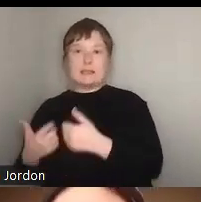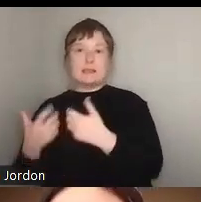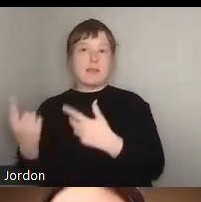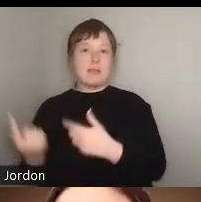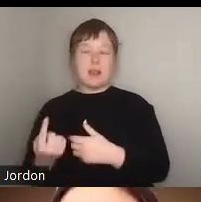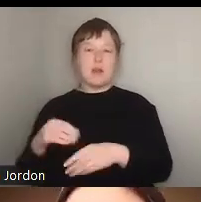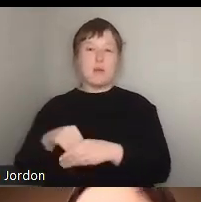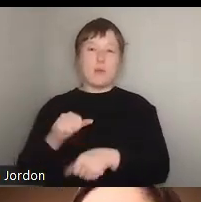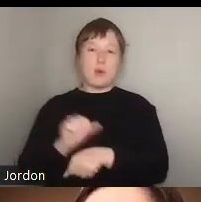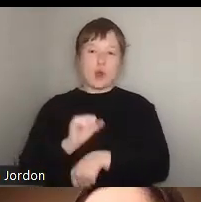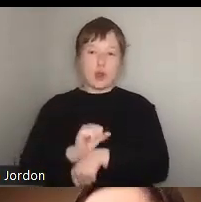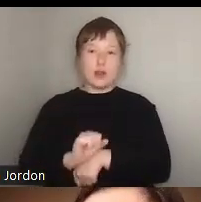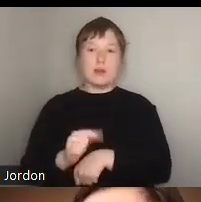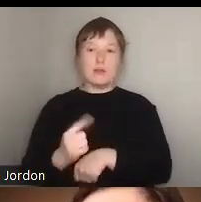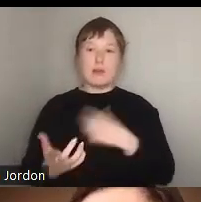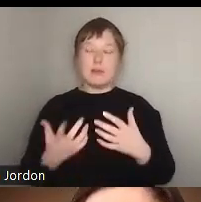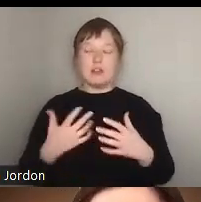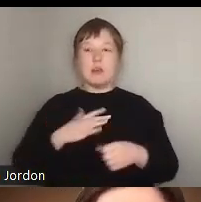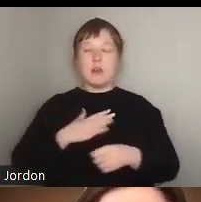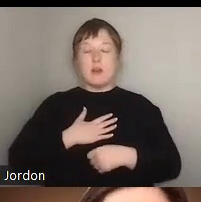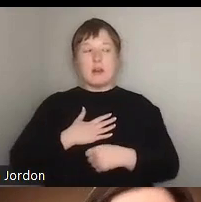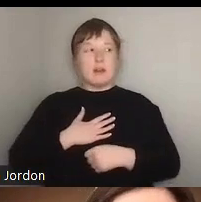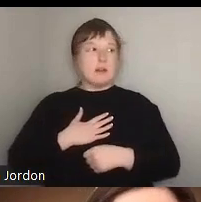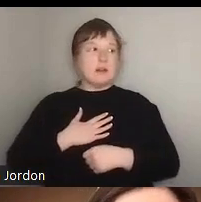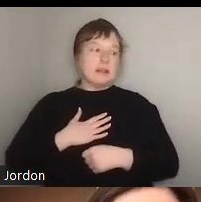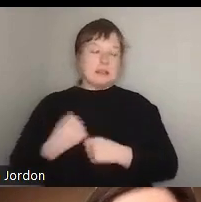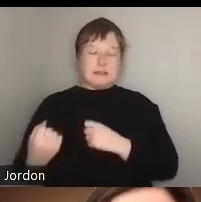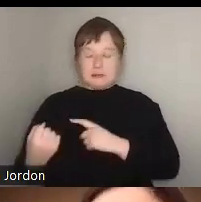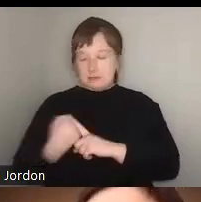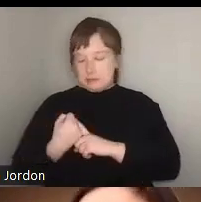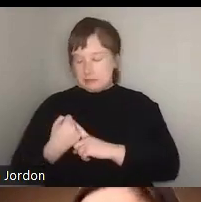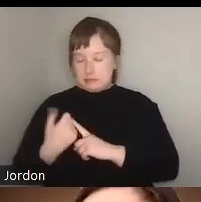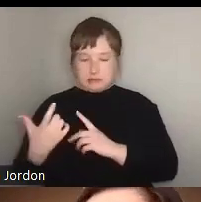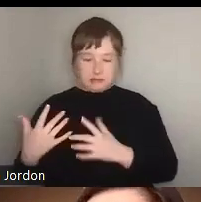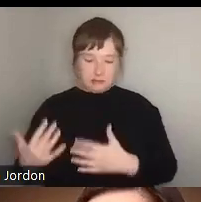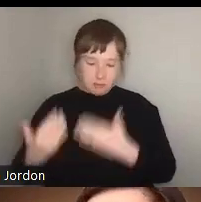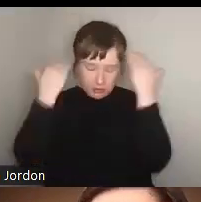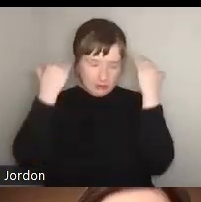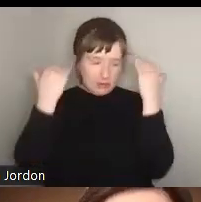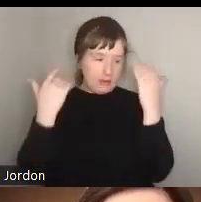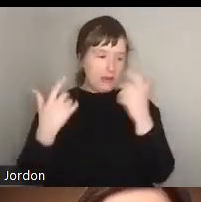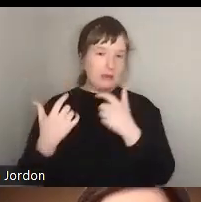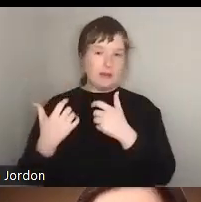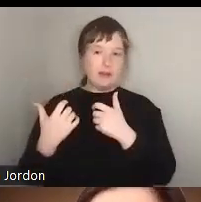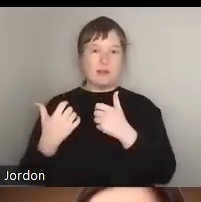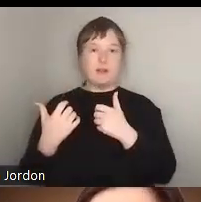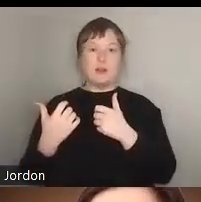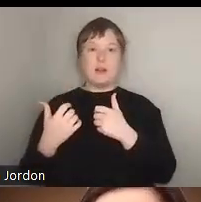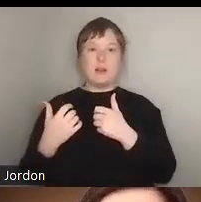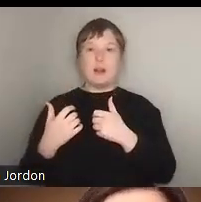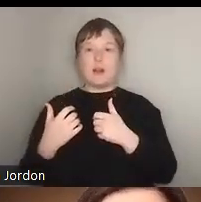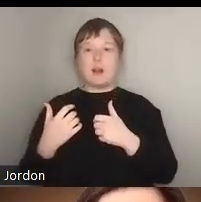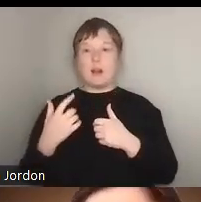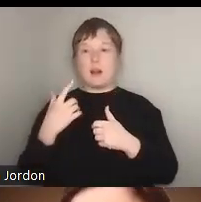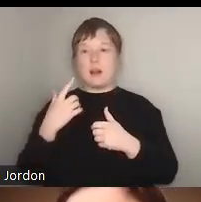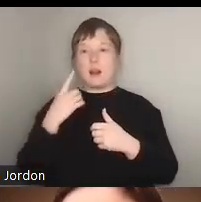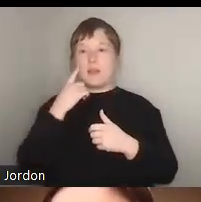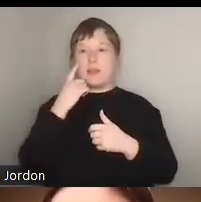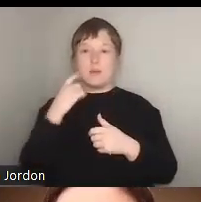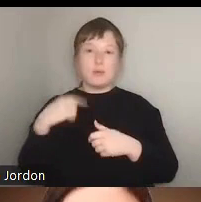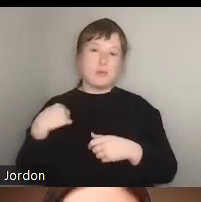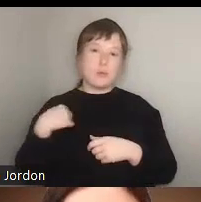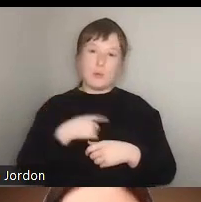work that are probably really distressing to read. And it's going to be affecting their attention, which I think we could all